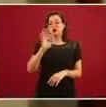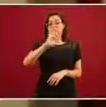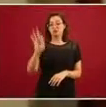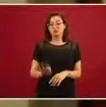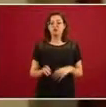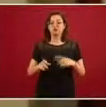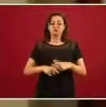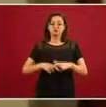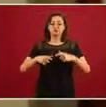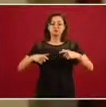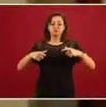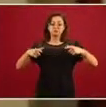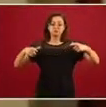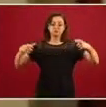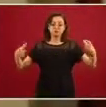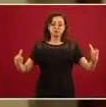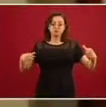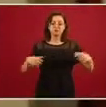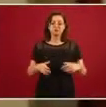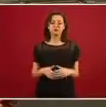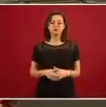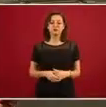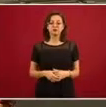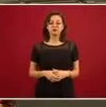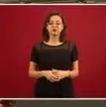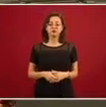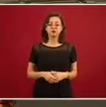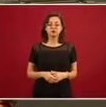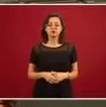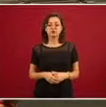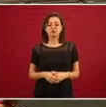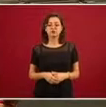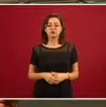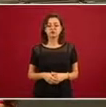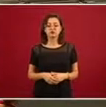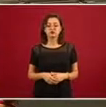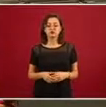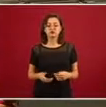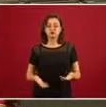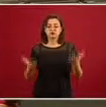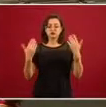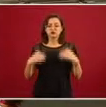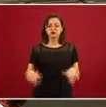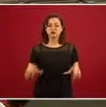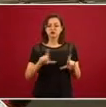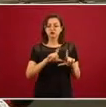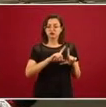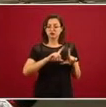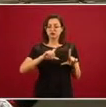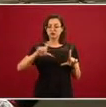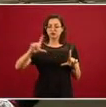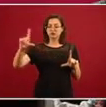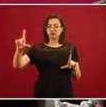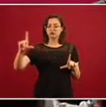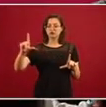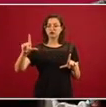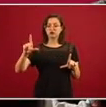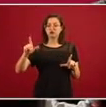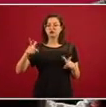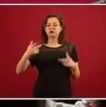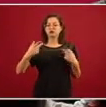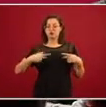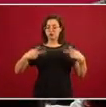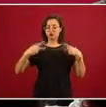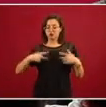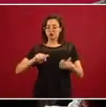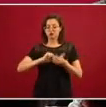be entering phase 3 in a few days, then this percentage it is expected to